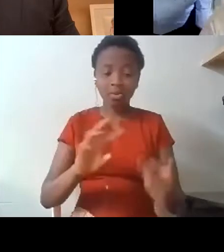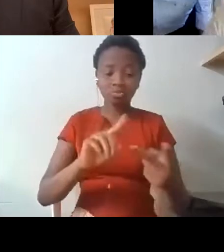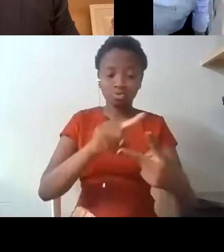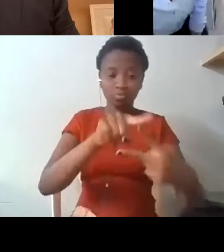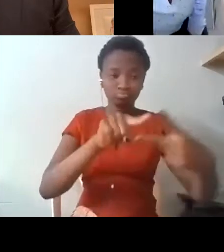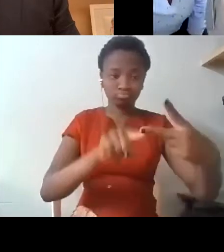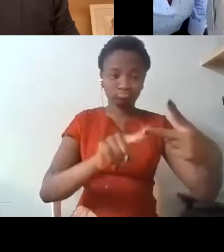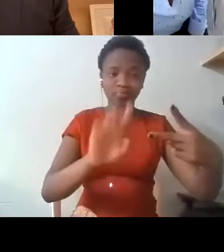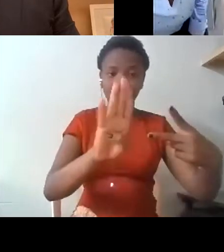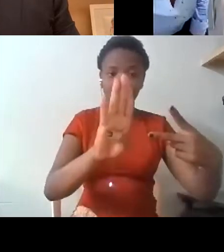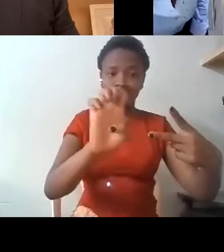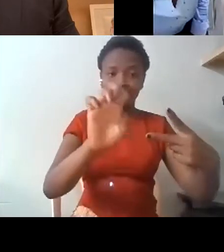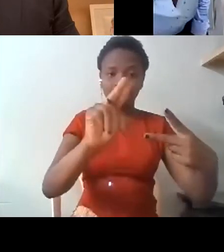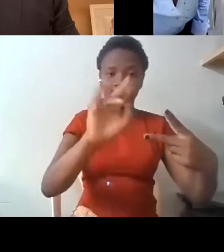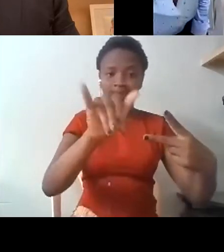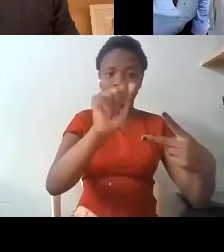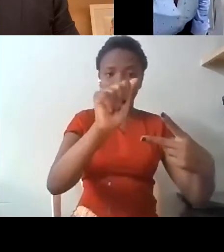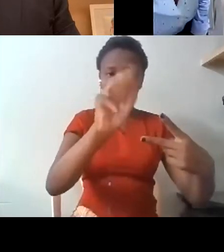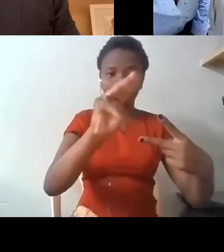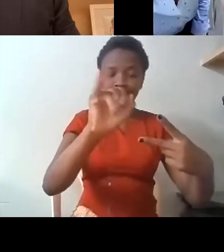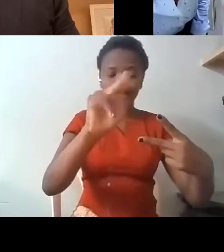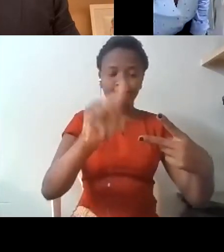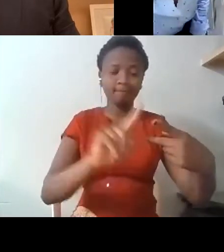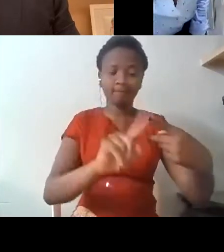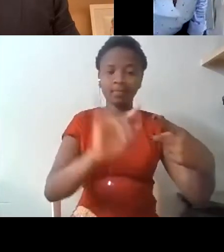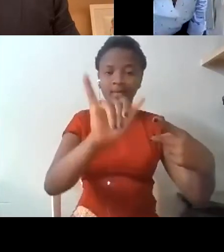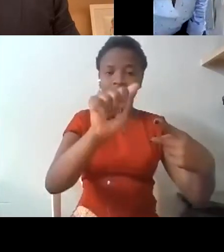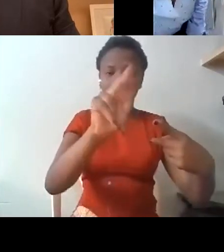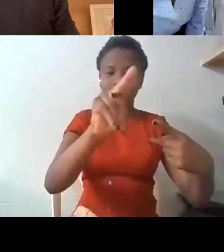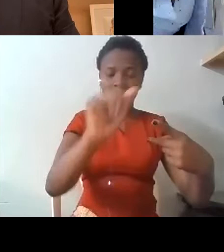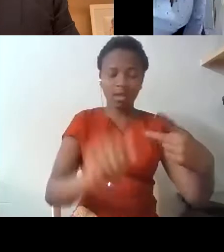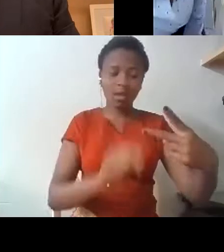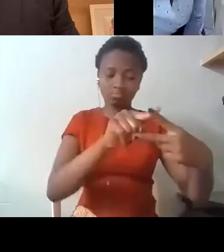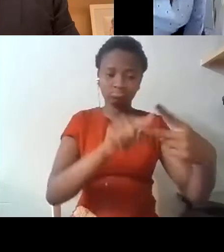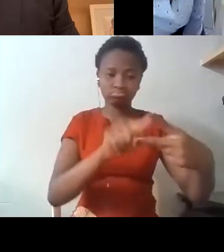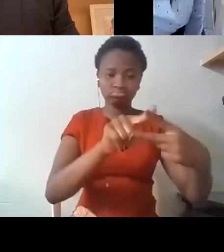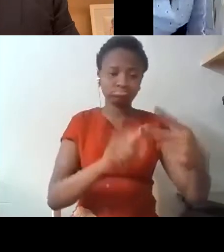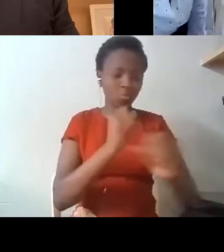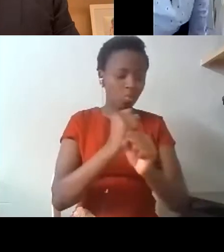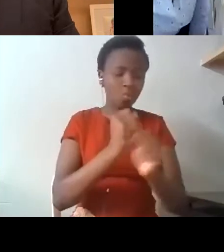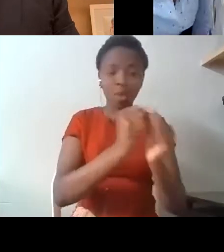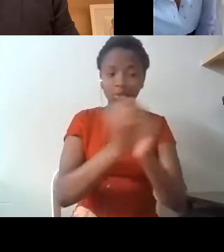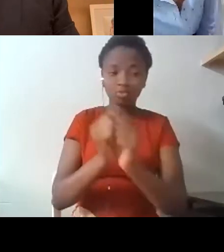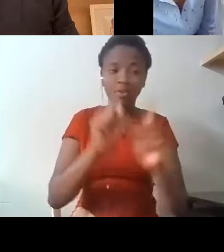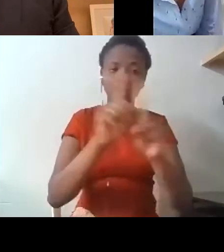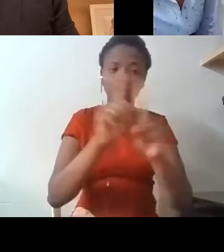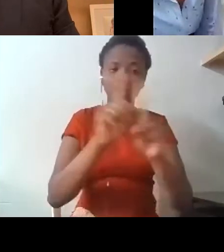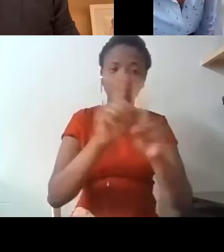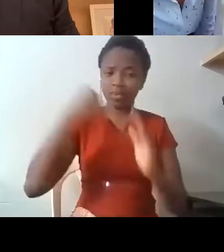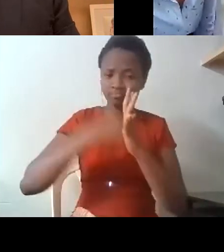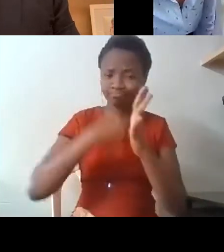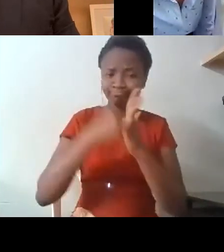process through which we have heard WBU members. We have tried to provide feedback to WBU